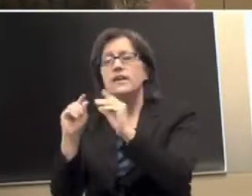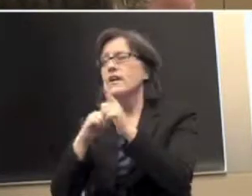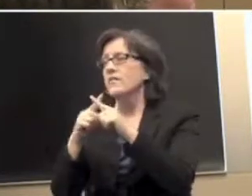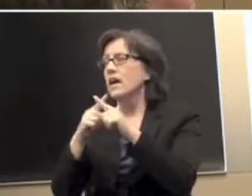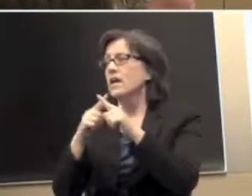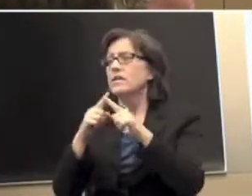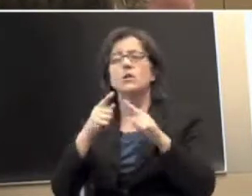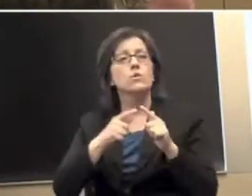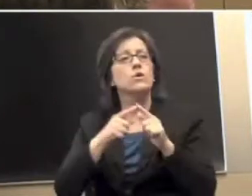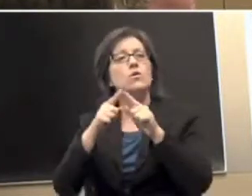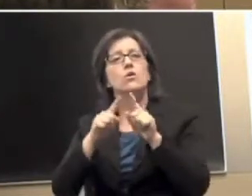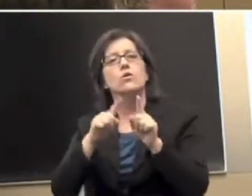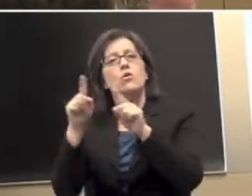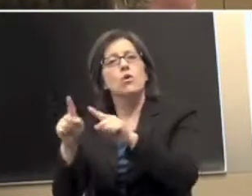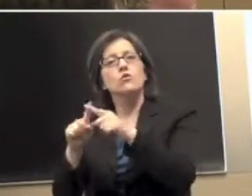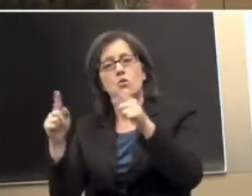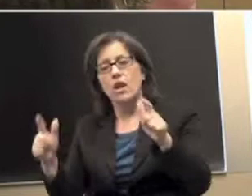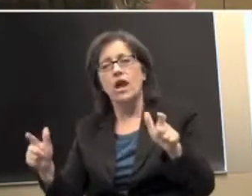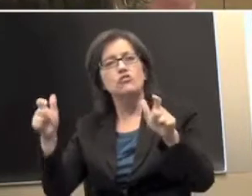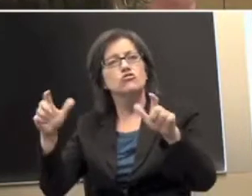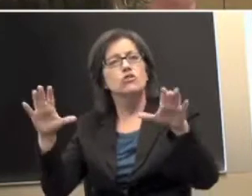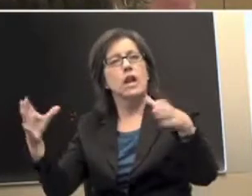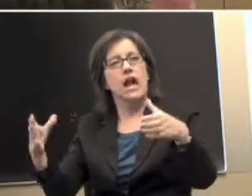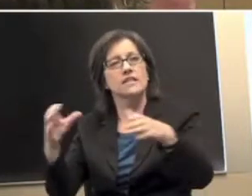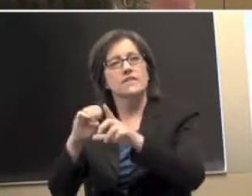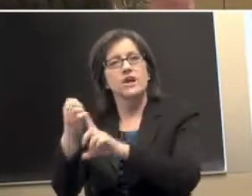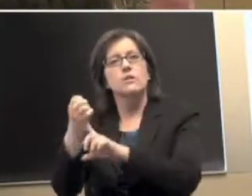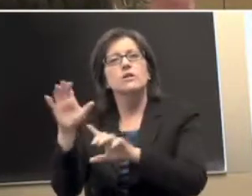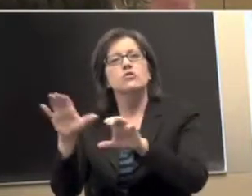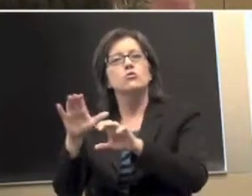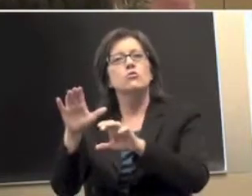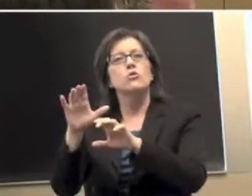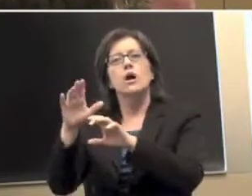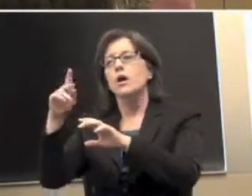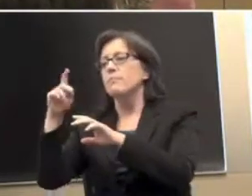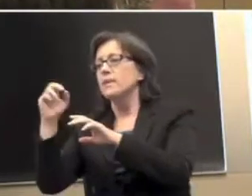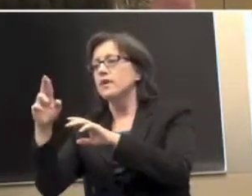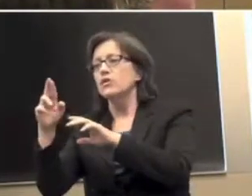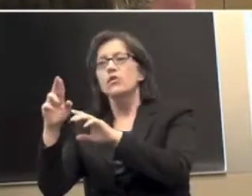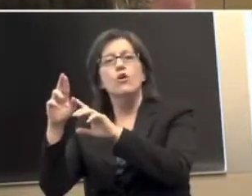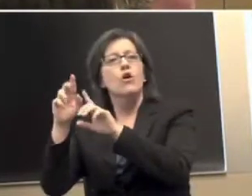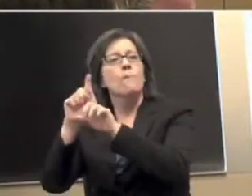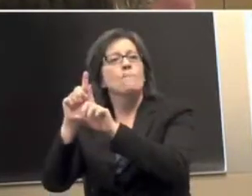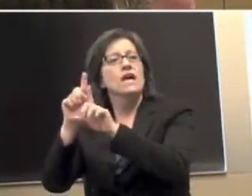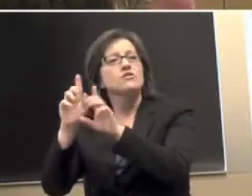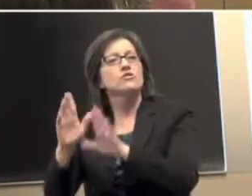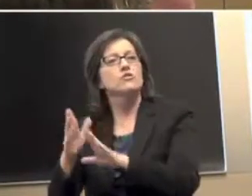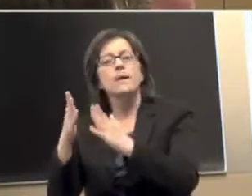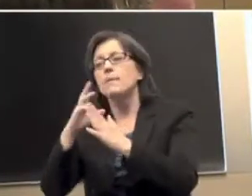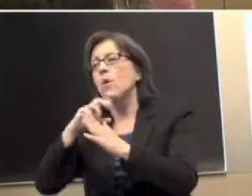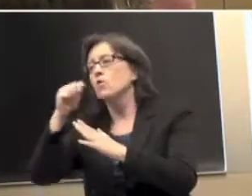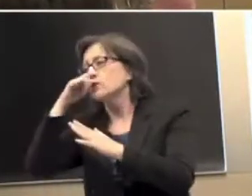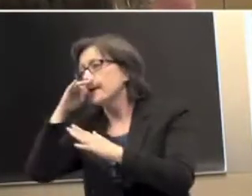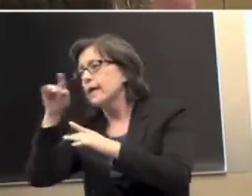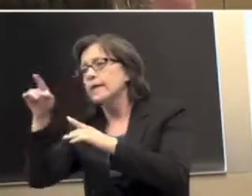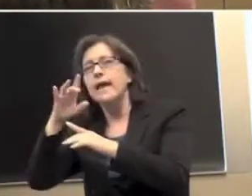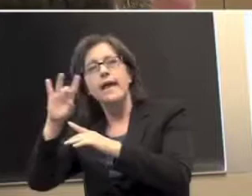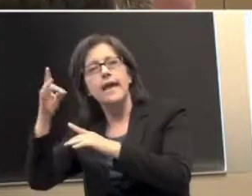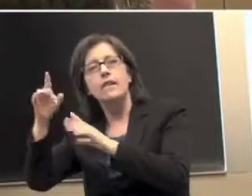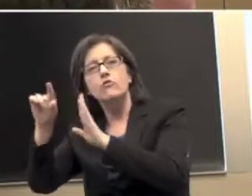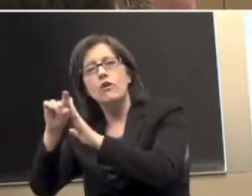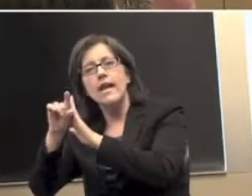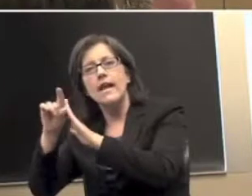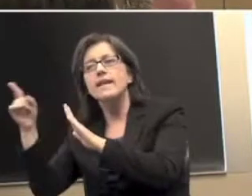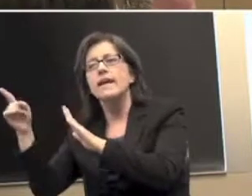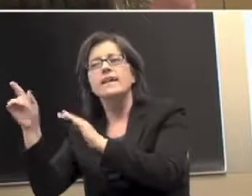larger class environment. We were going to do a peer mentor from an older grade, possibly like an 8th grade student who maybe had the same issues, that could come and talk to